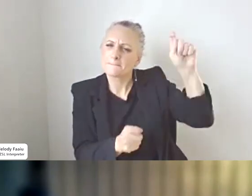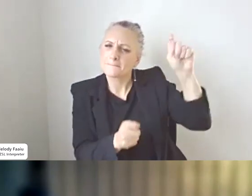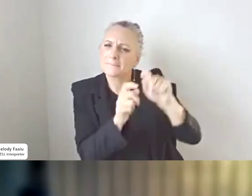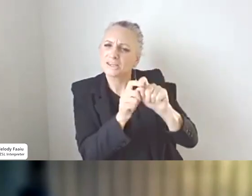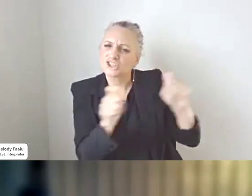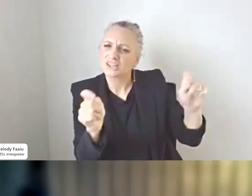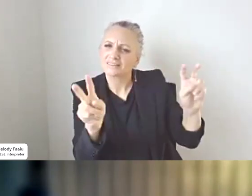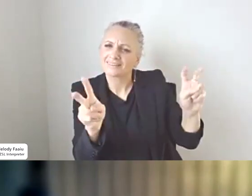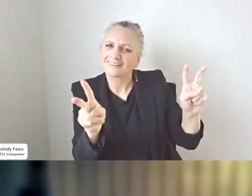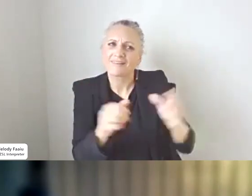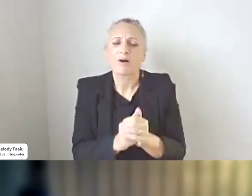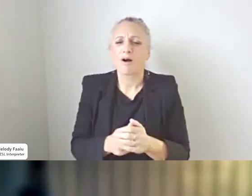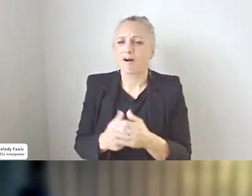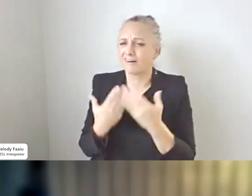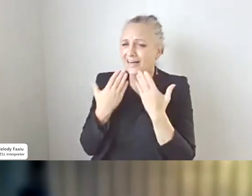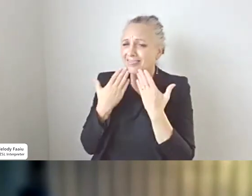Thanks, Sally.